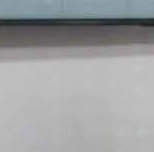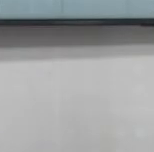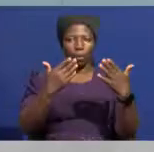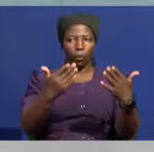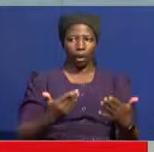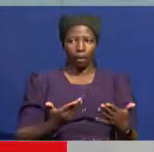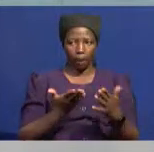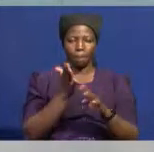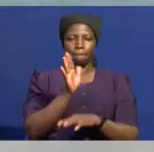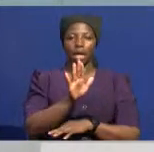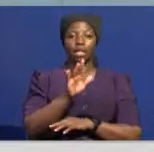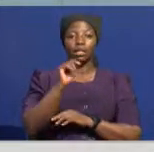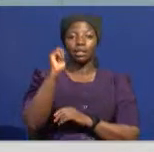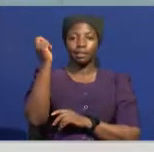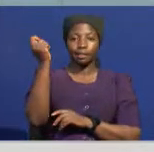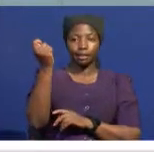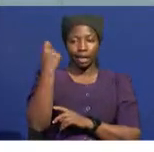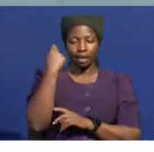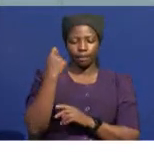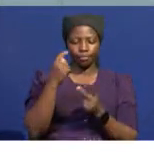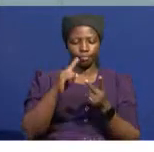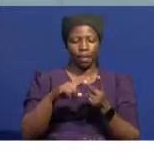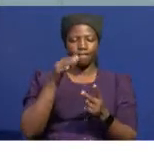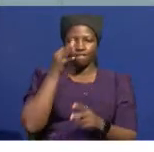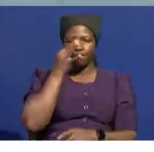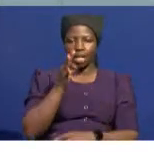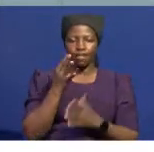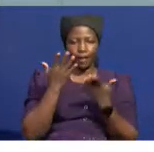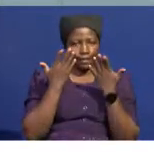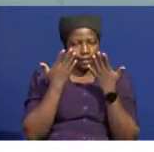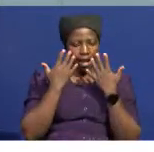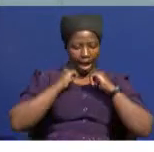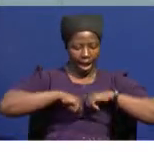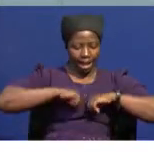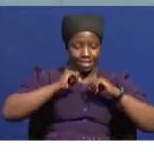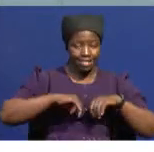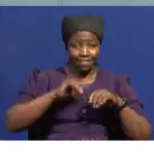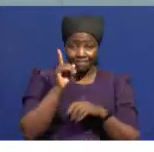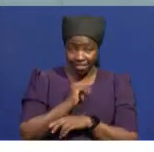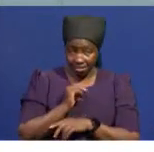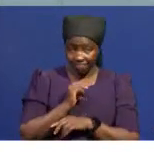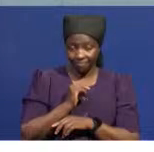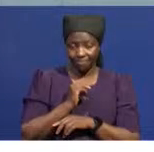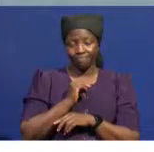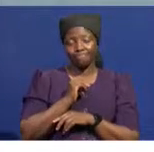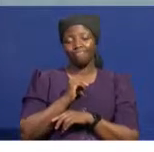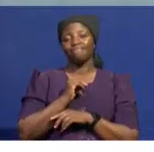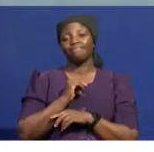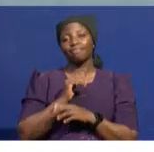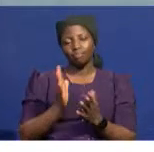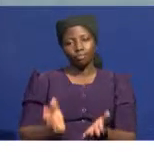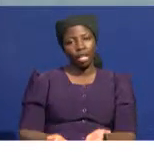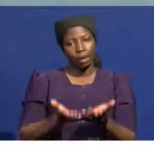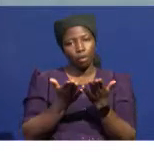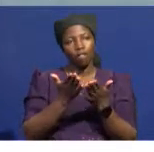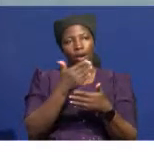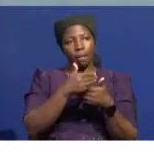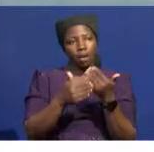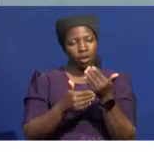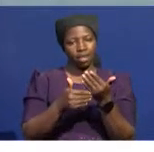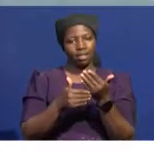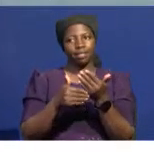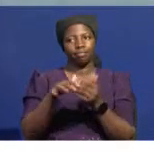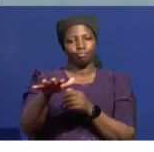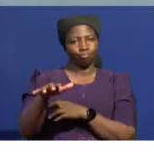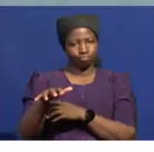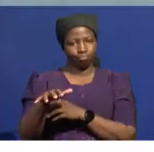Welcome back. Kenya and France have finalized an agreement to enhance the infrastructure and transport sector, according